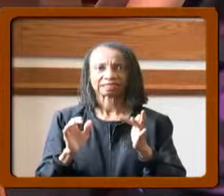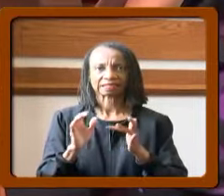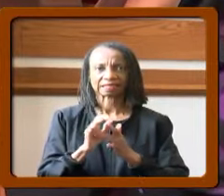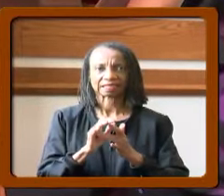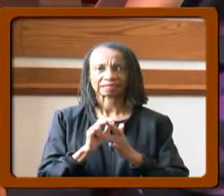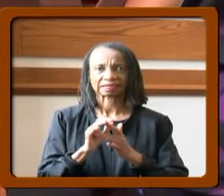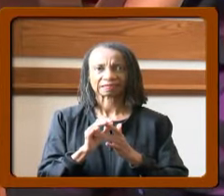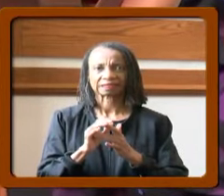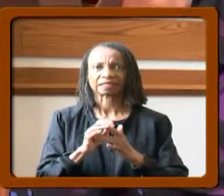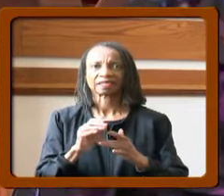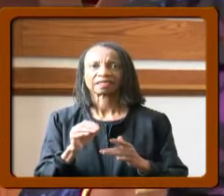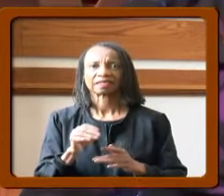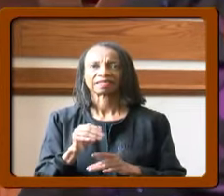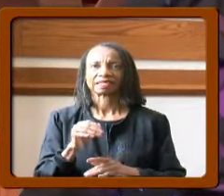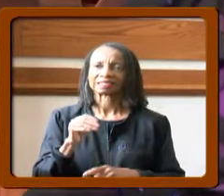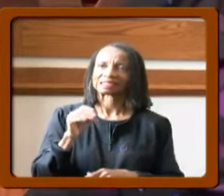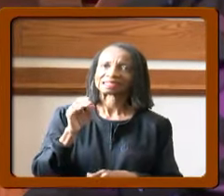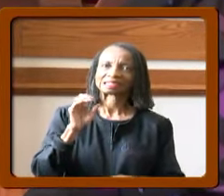itself.